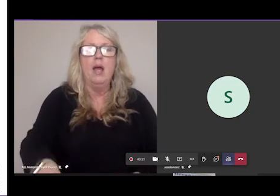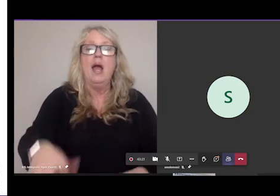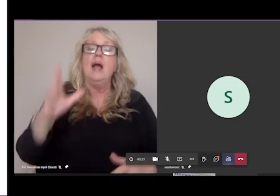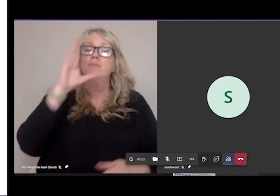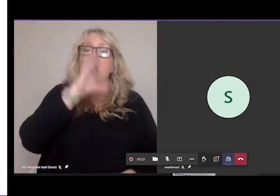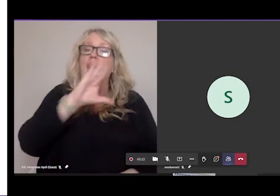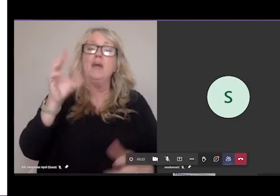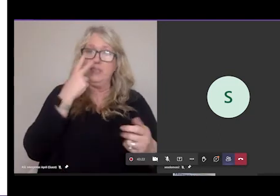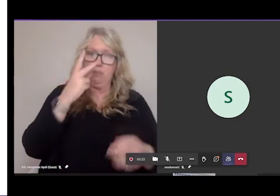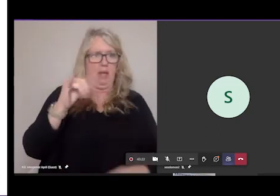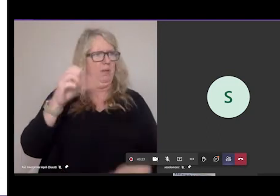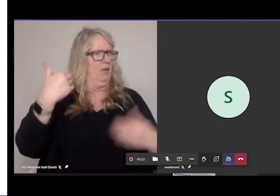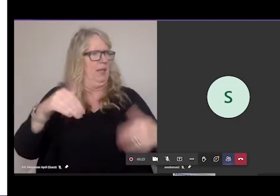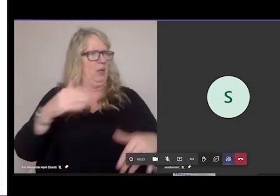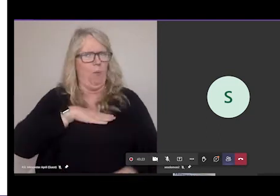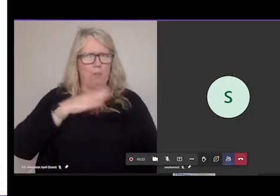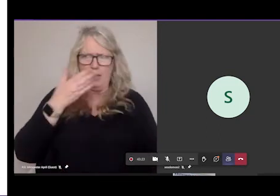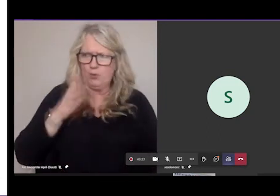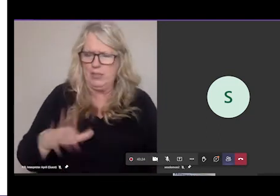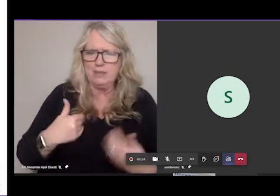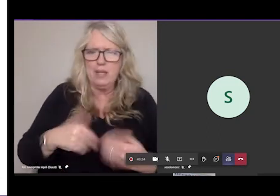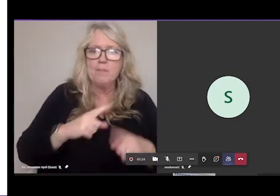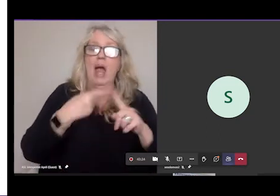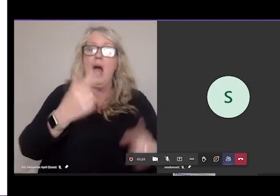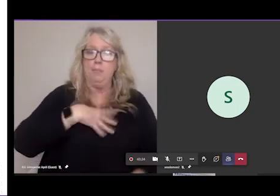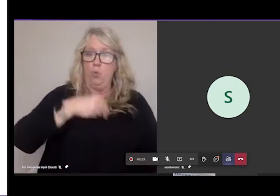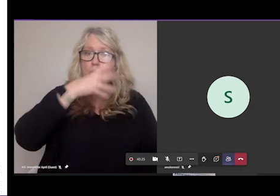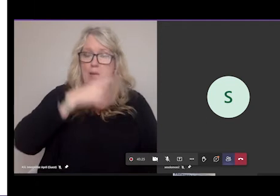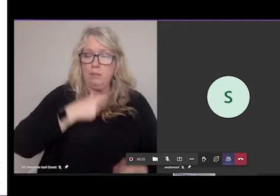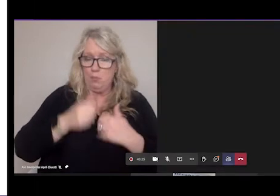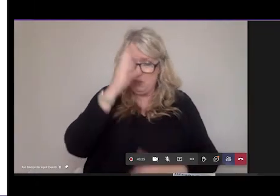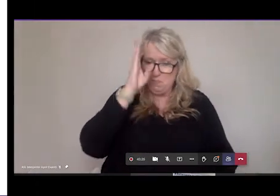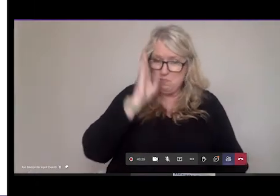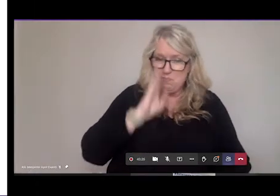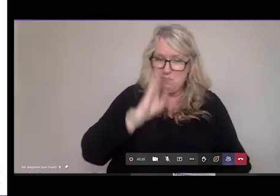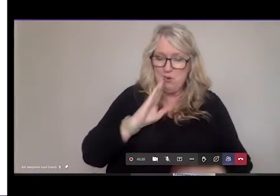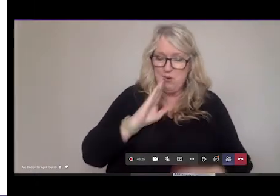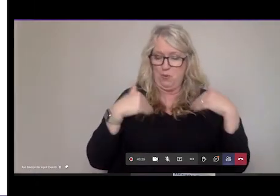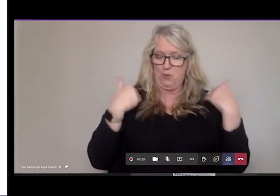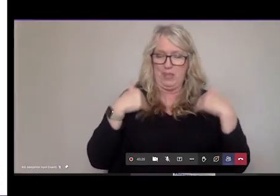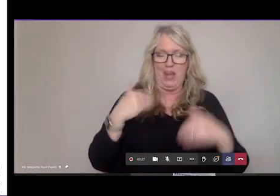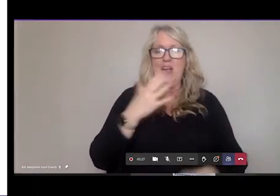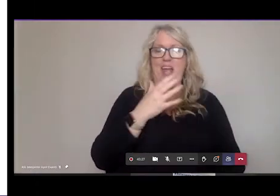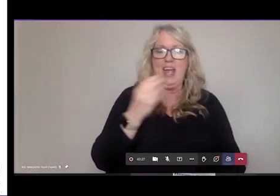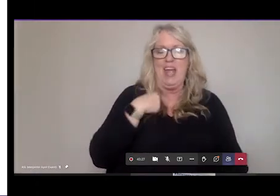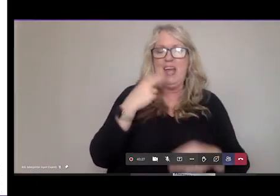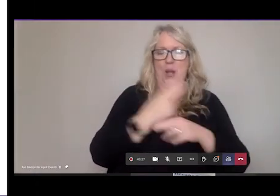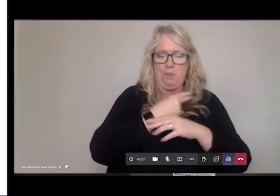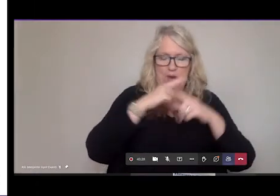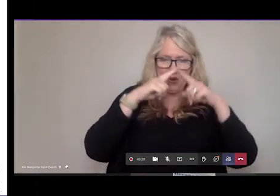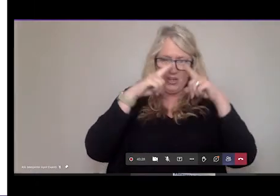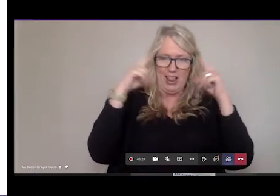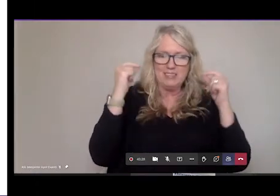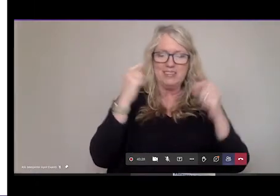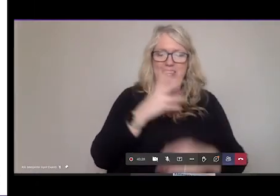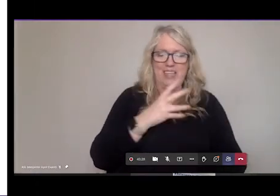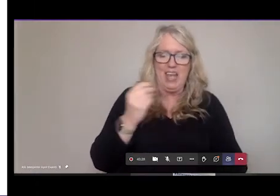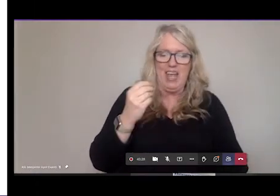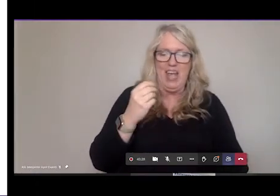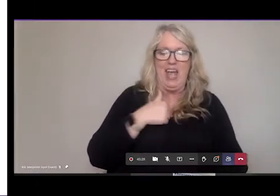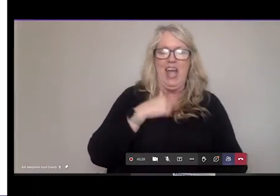old. Let me introduce myself to you. I am a white woman with brown shoulder length hair. I'm